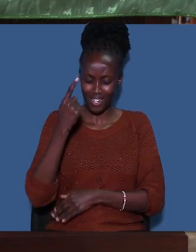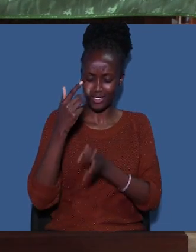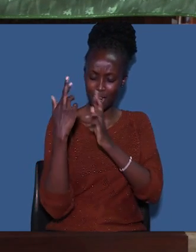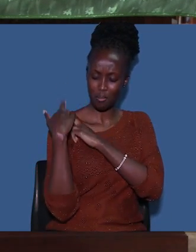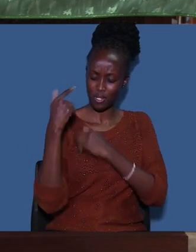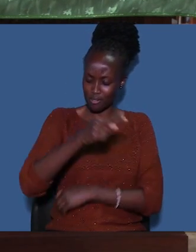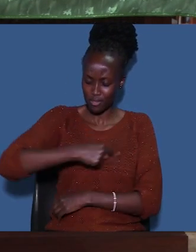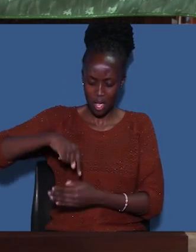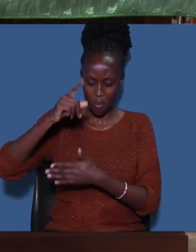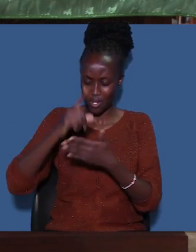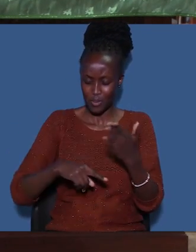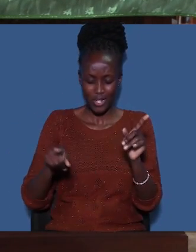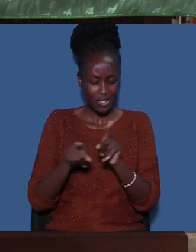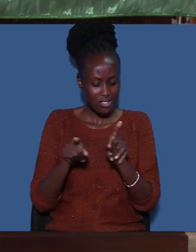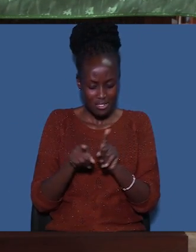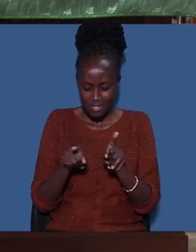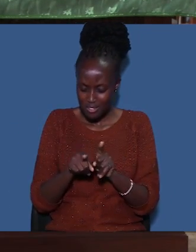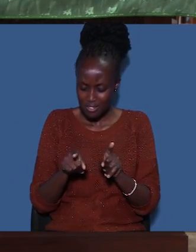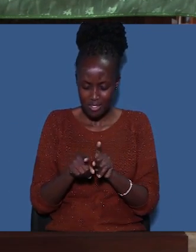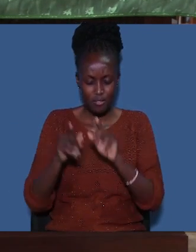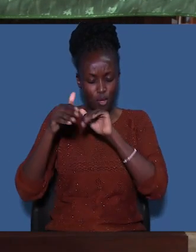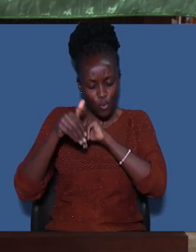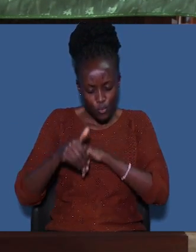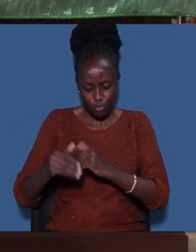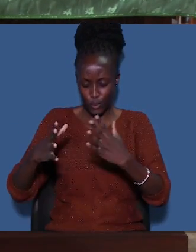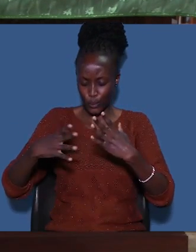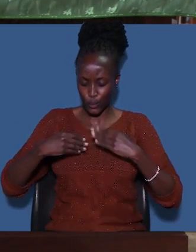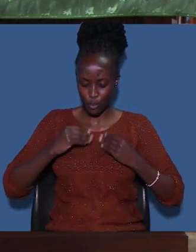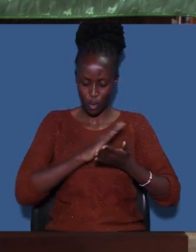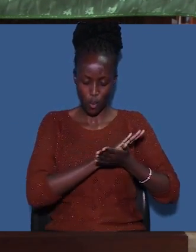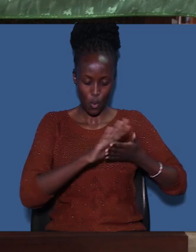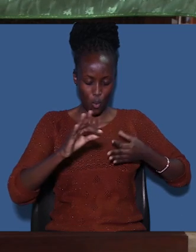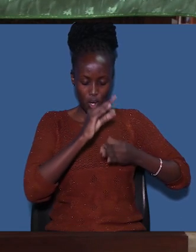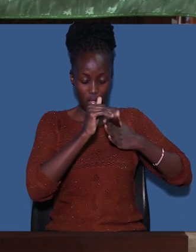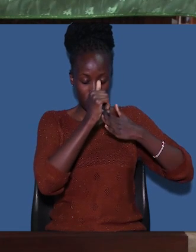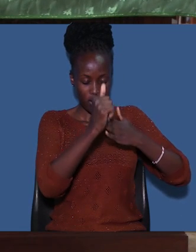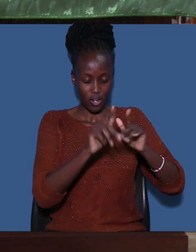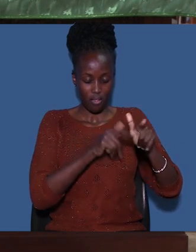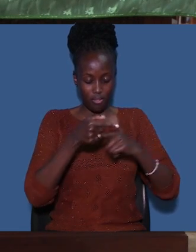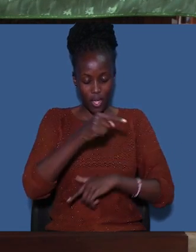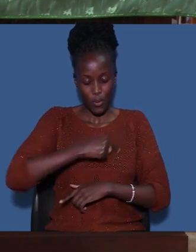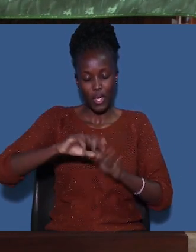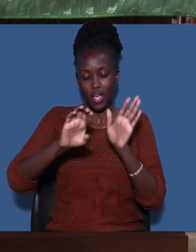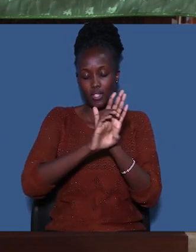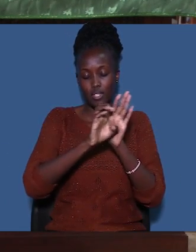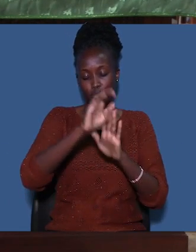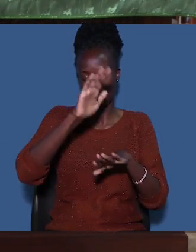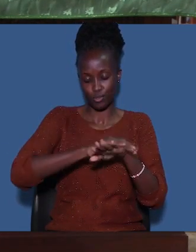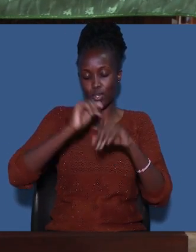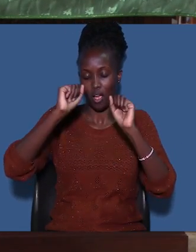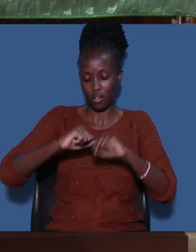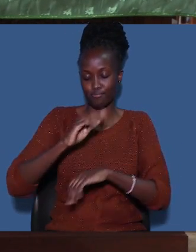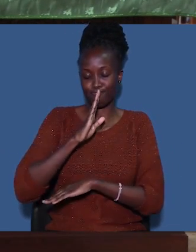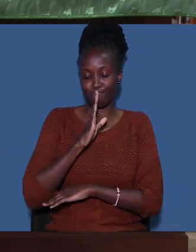role and to be responsible and to remain yielded to the Holy Spirit so that, Father, we may set a good example to those that